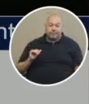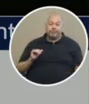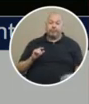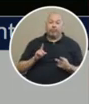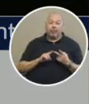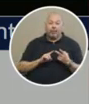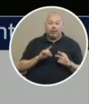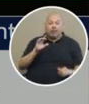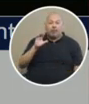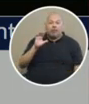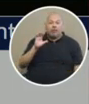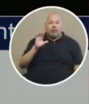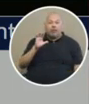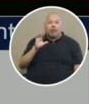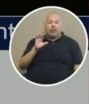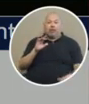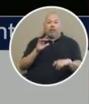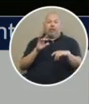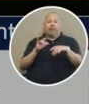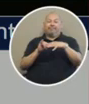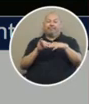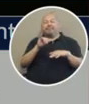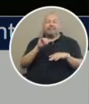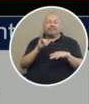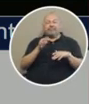City manager mentioned the suspension of the streetcar service.